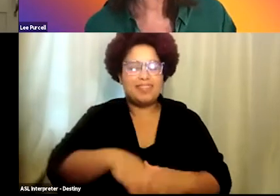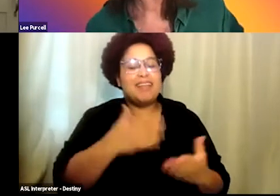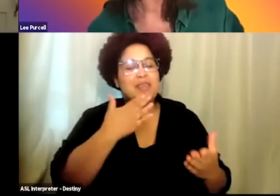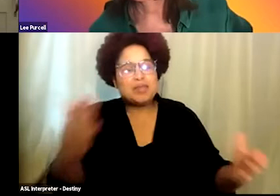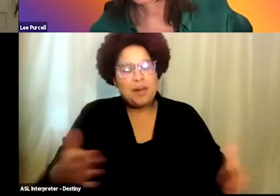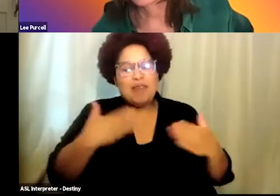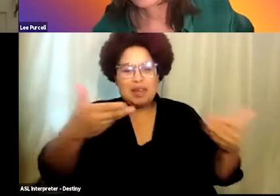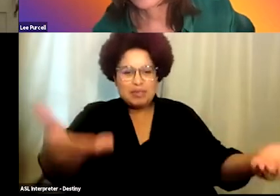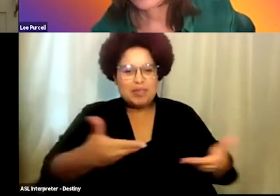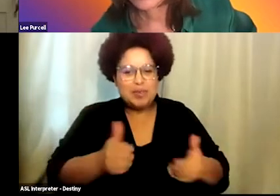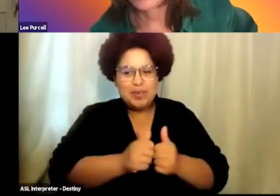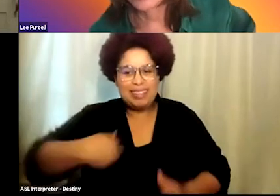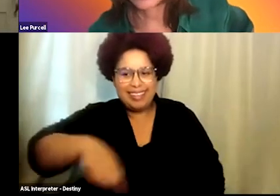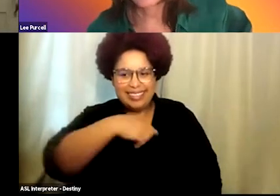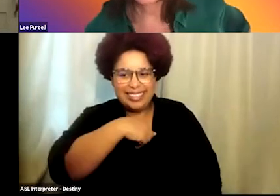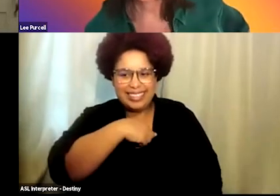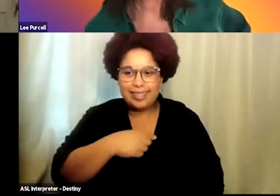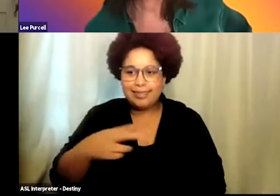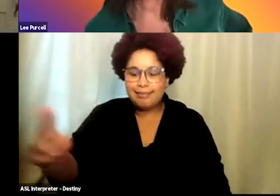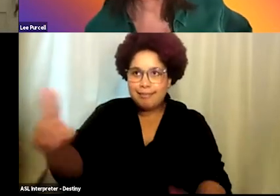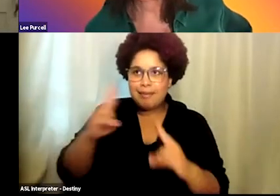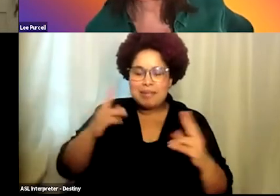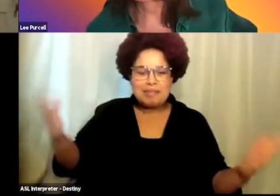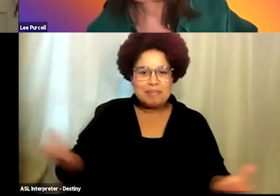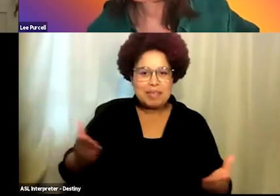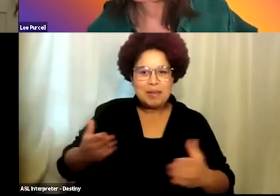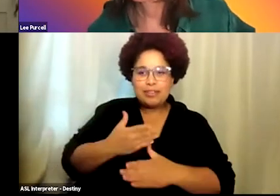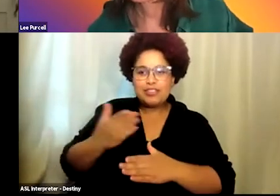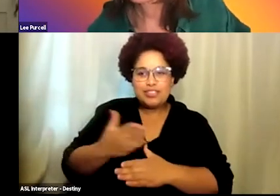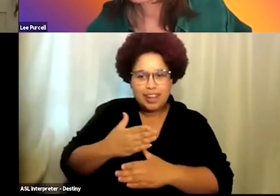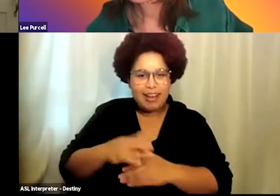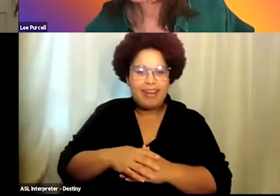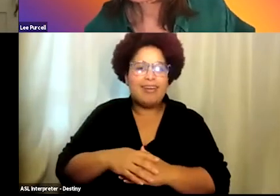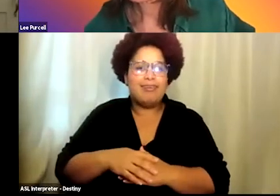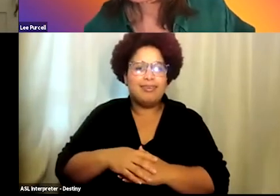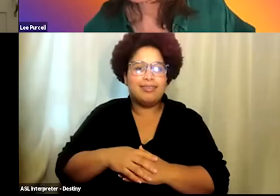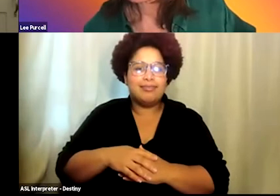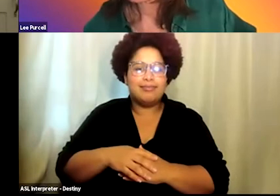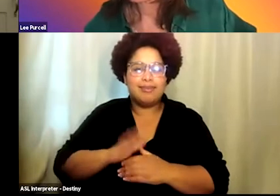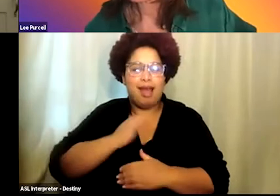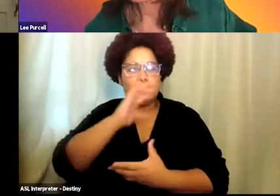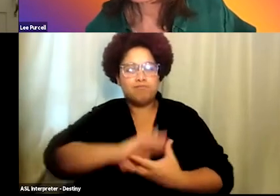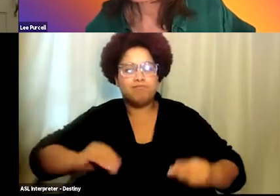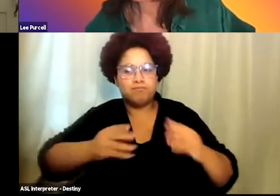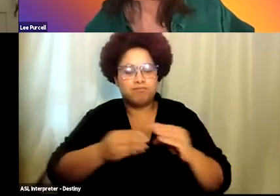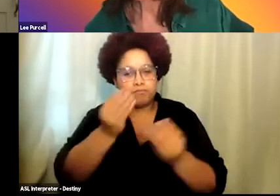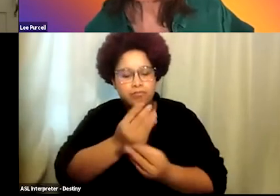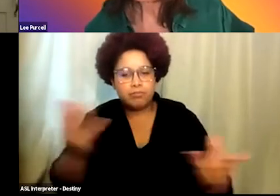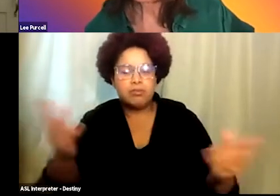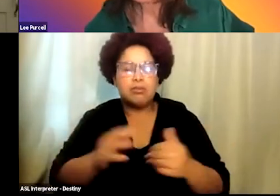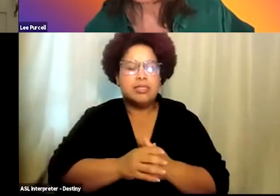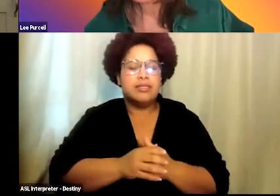very much. Honored. It's an honor to be here and to share and to share our stories and